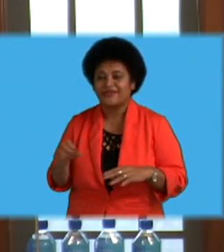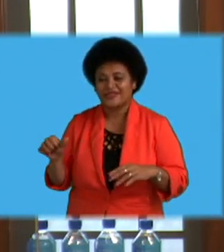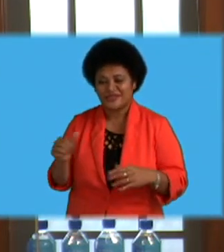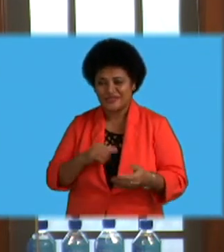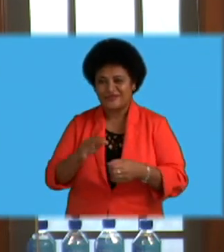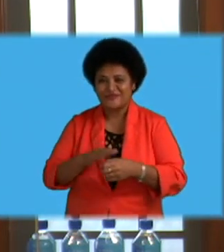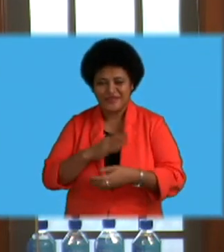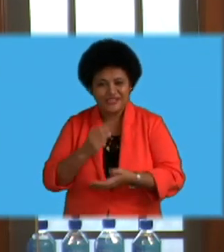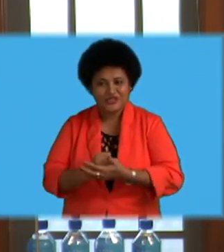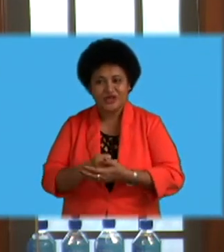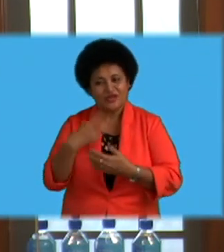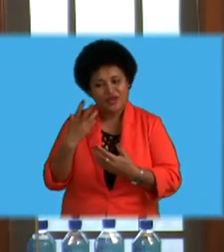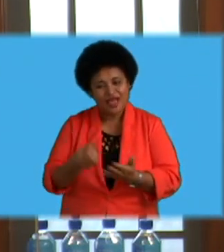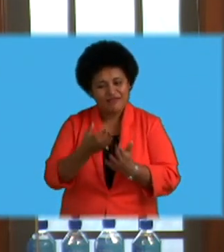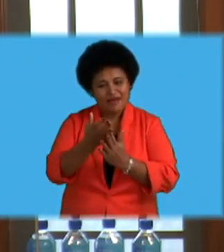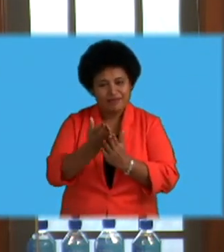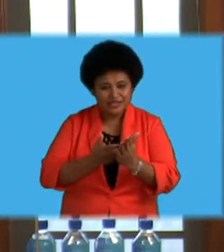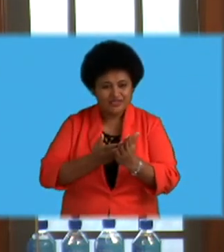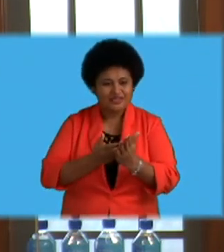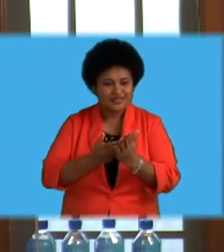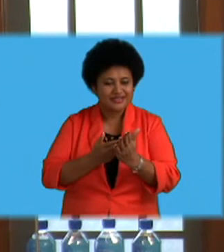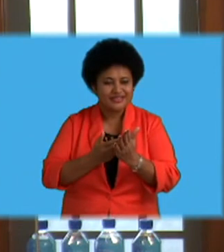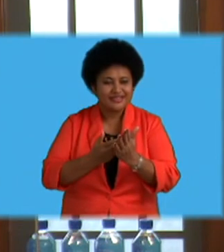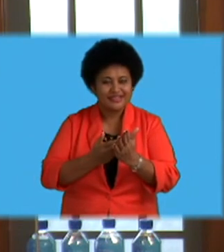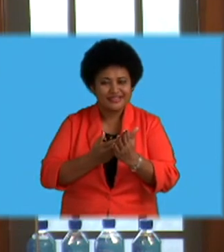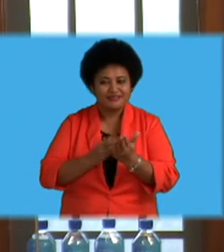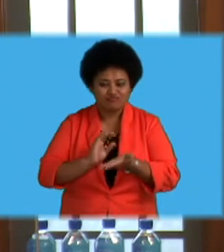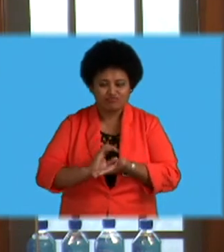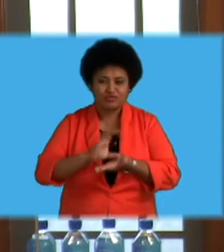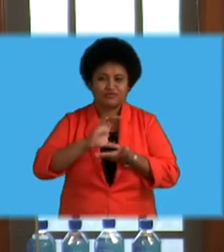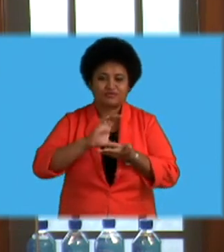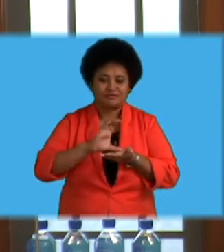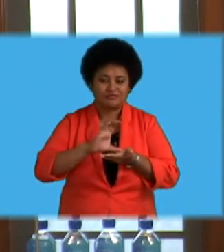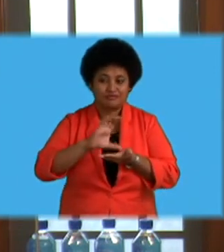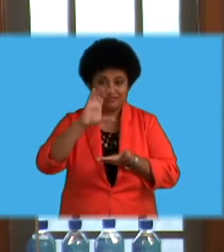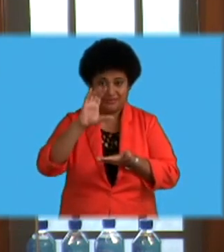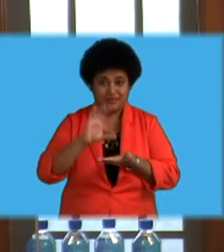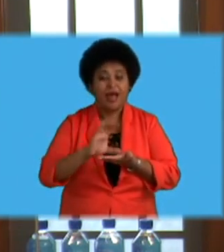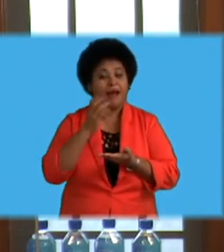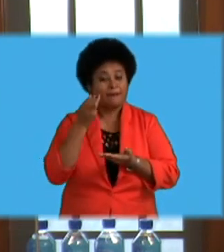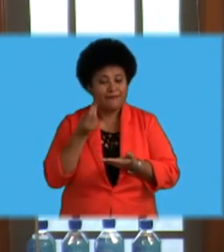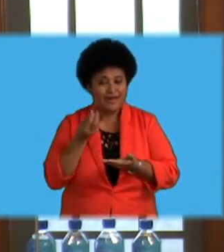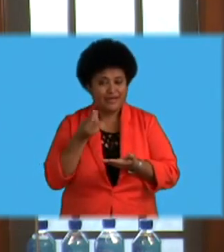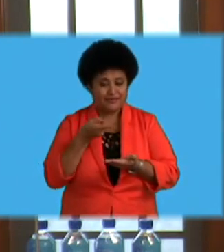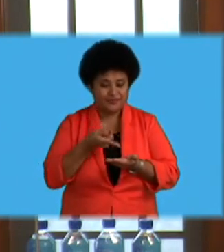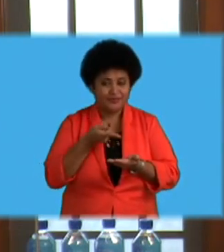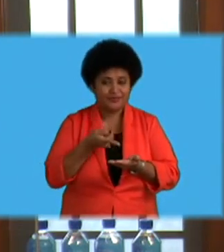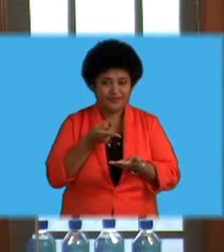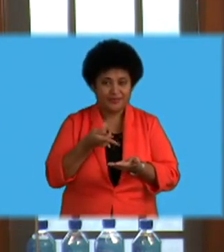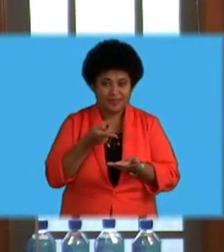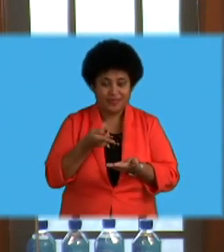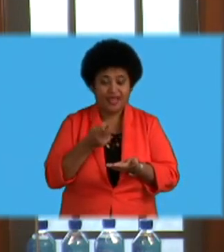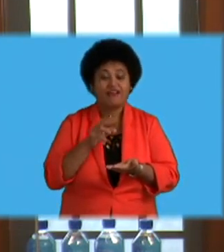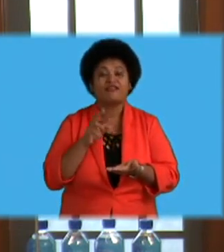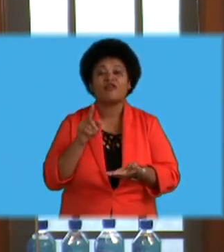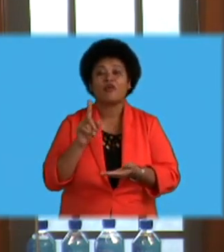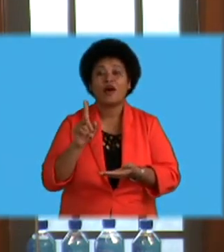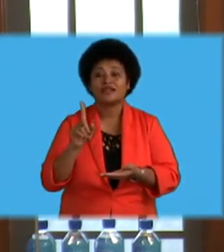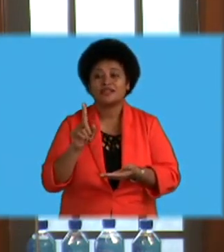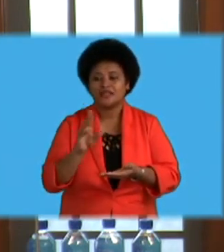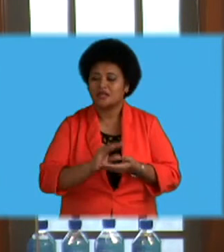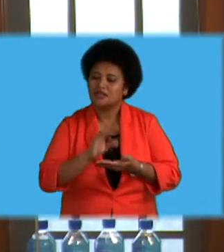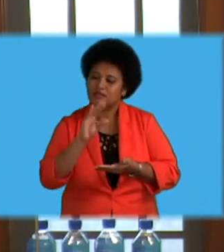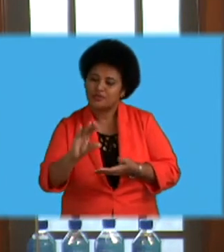they make a budgetary allocation to do proper land